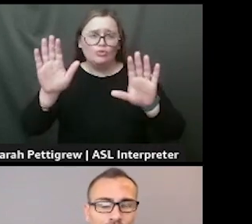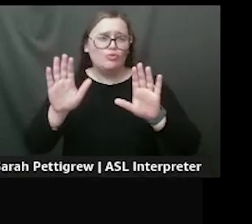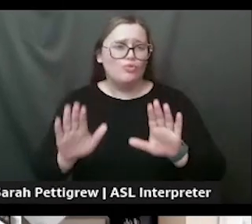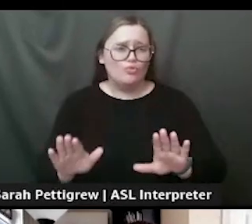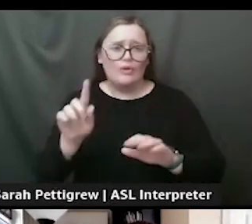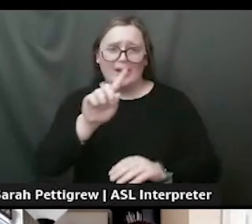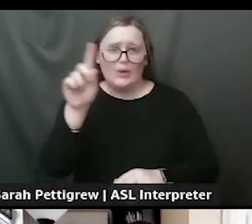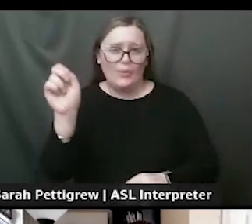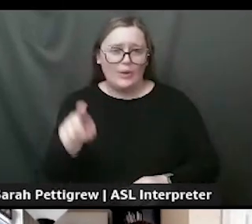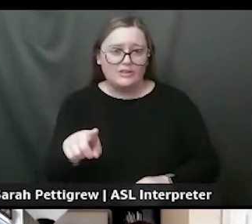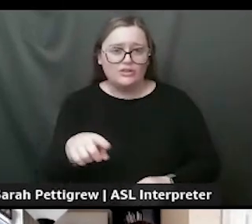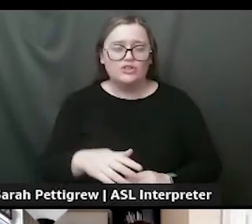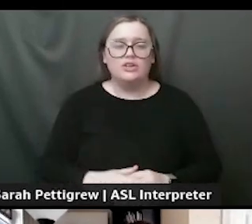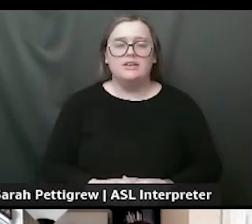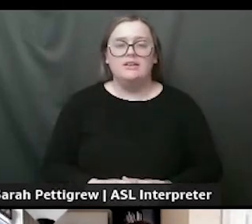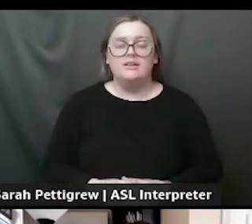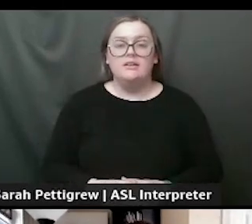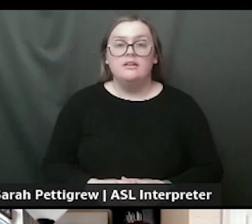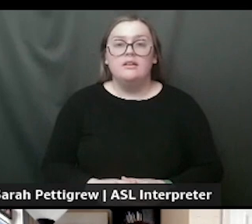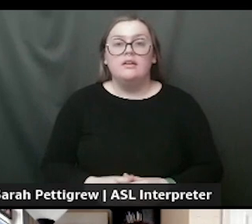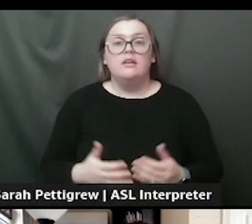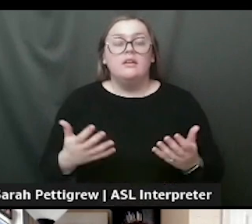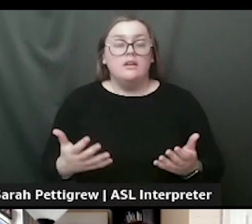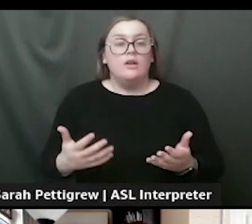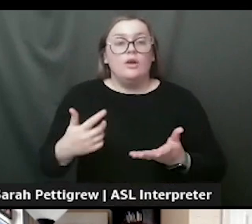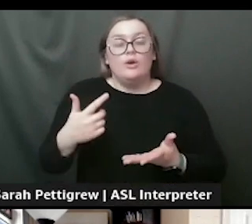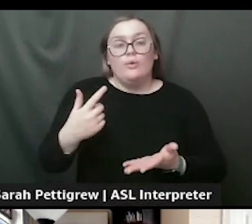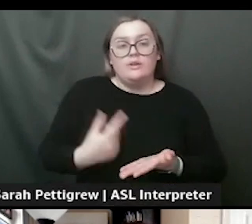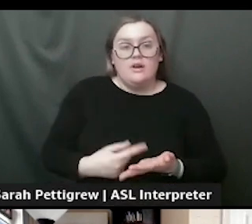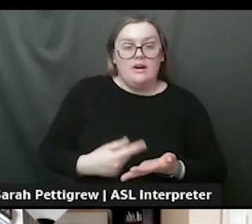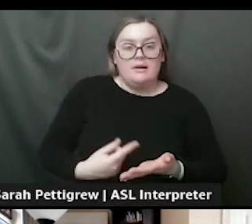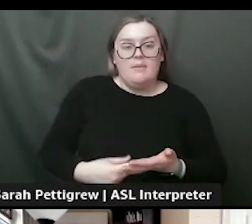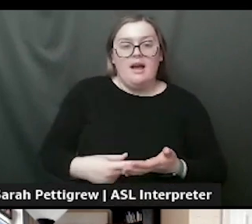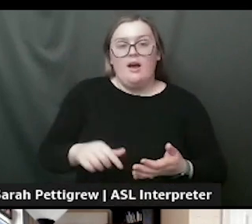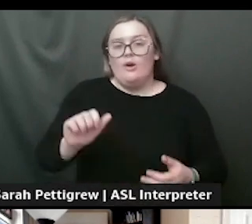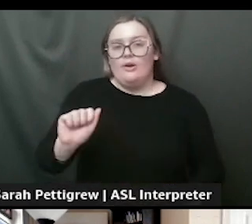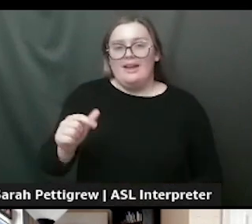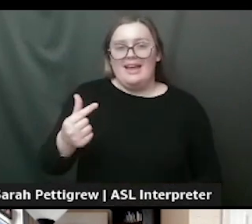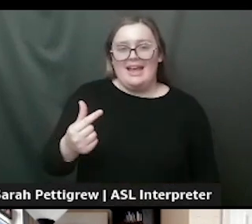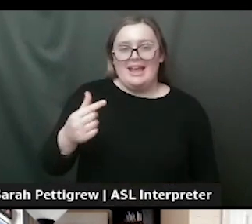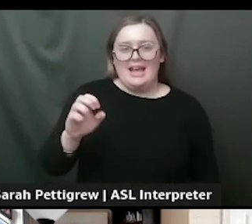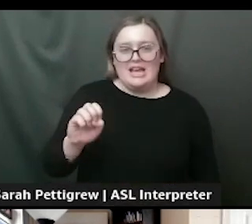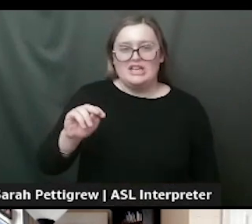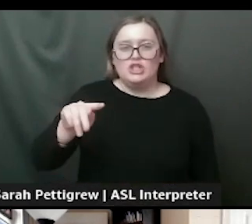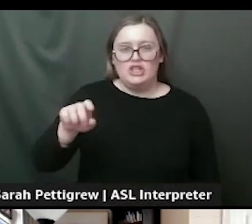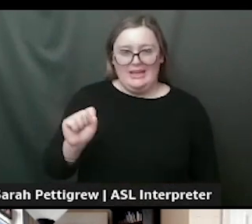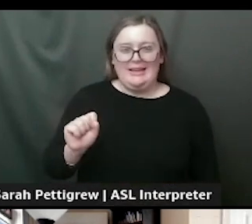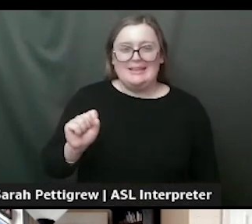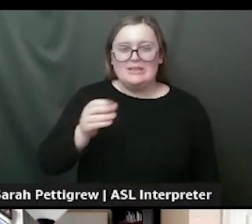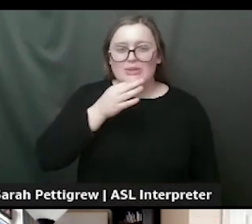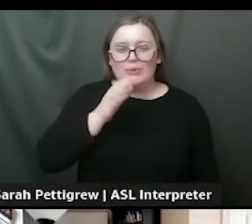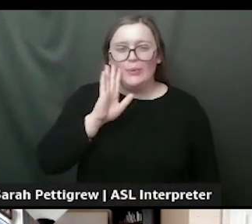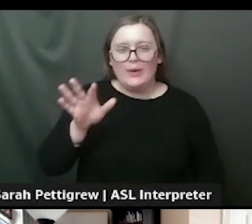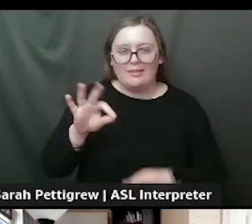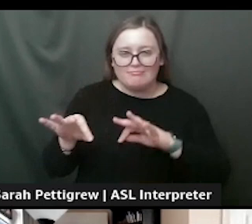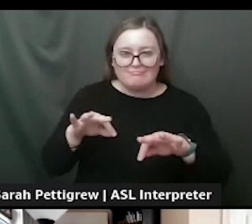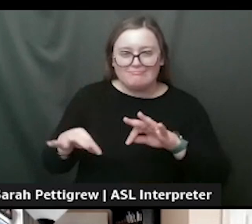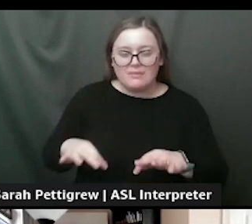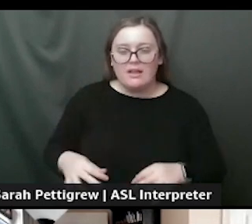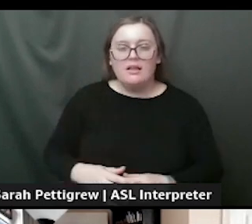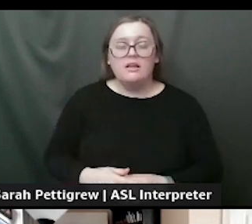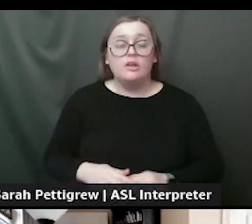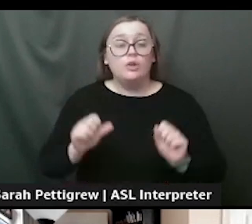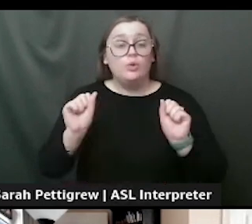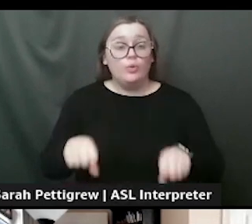can, we'll talk a little bit about agents in a bit. and you can